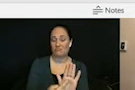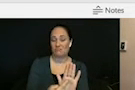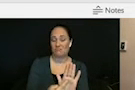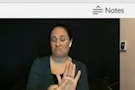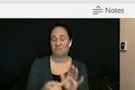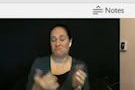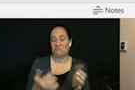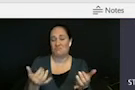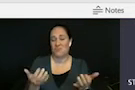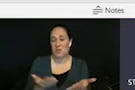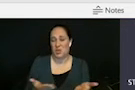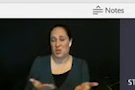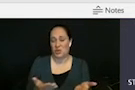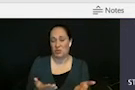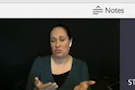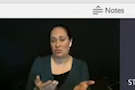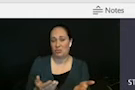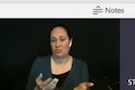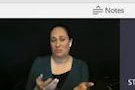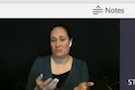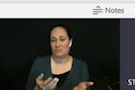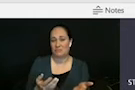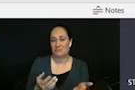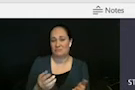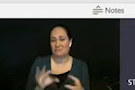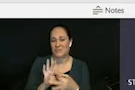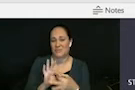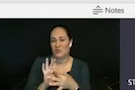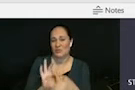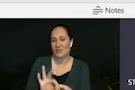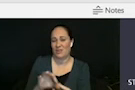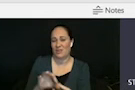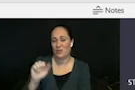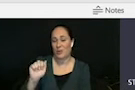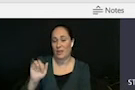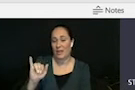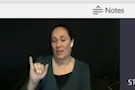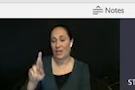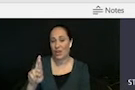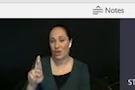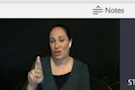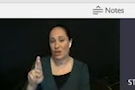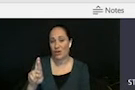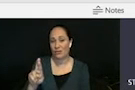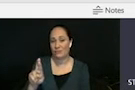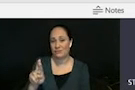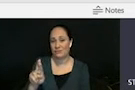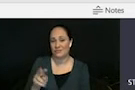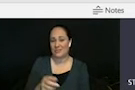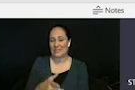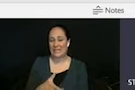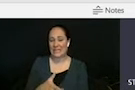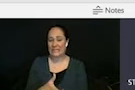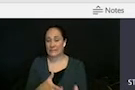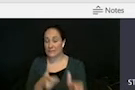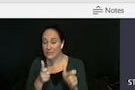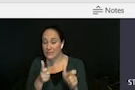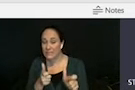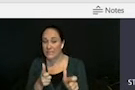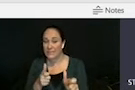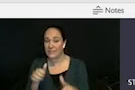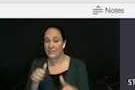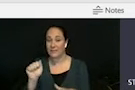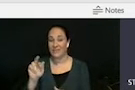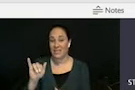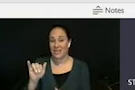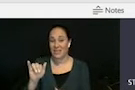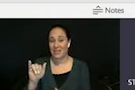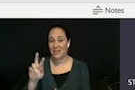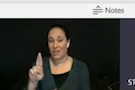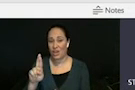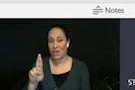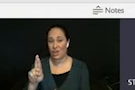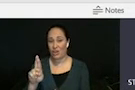the velocity, the speed of the air flowing through, and then the basically the cross-sectional area, the series